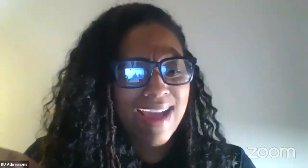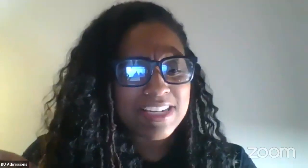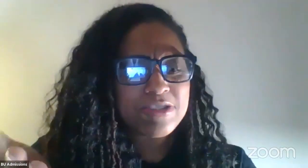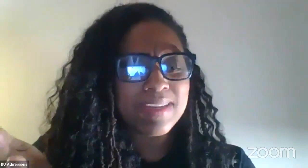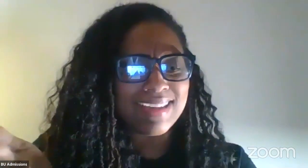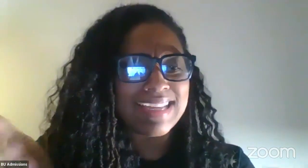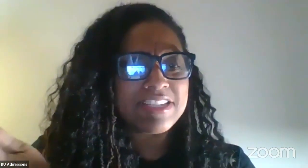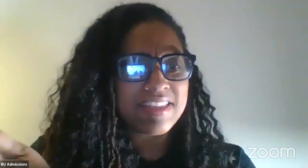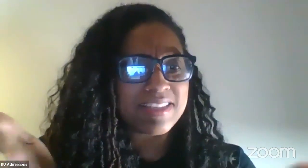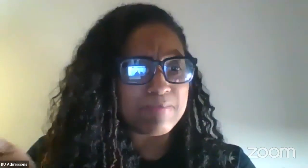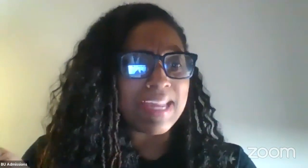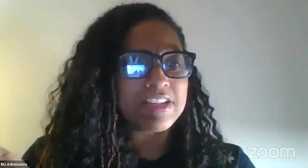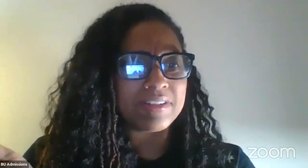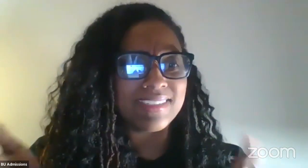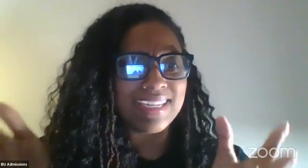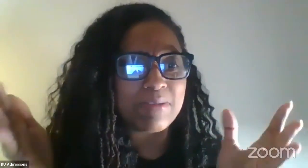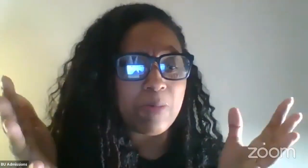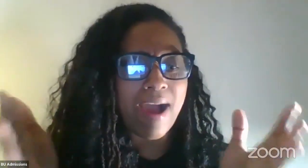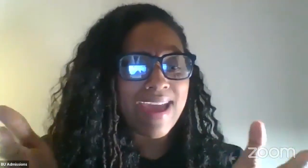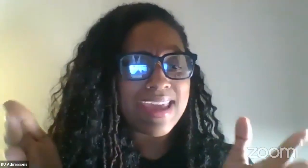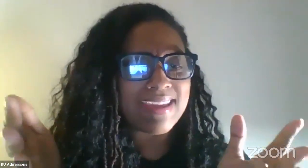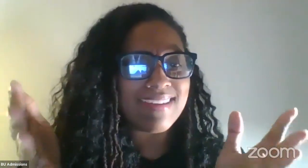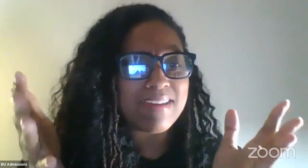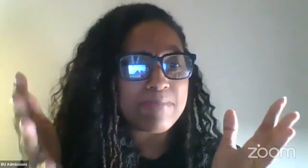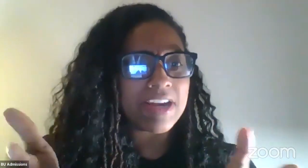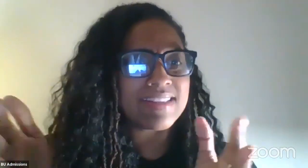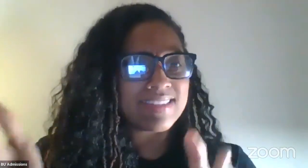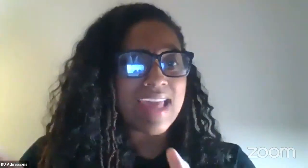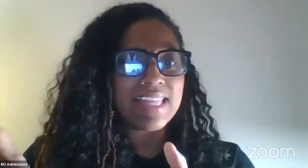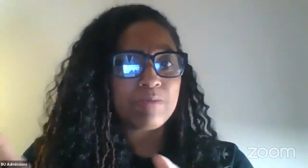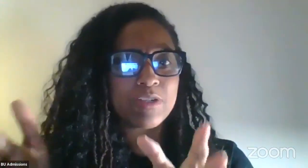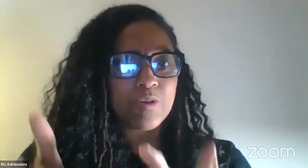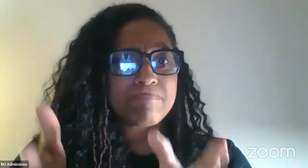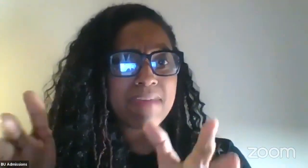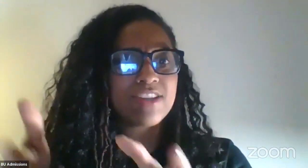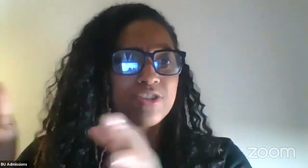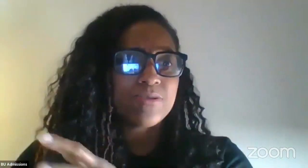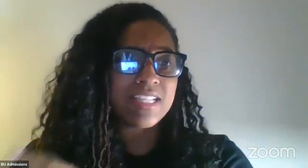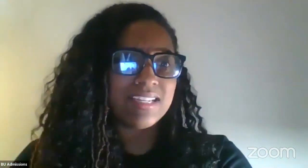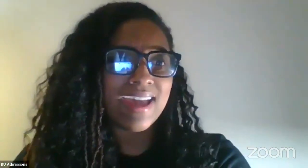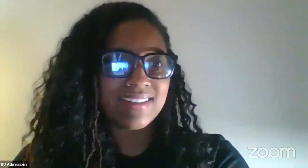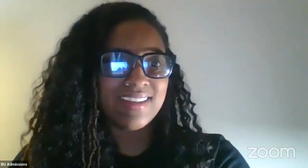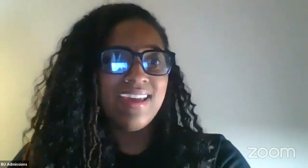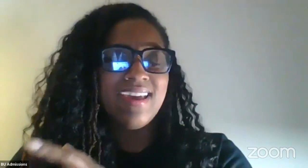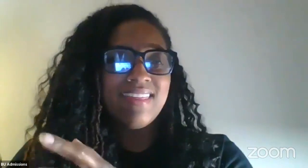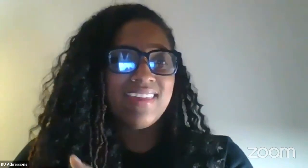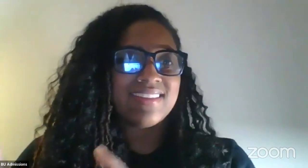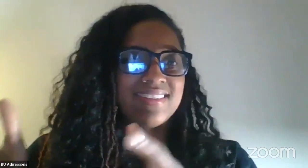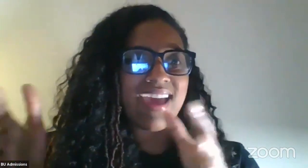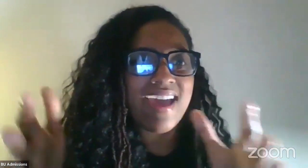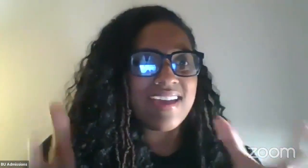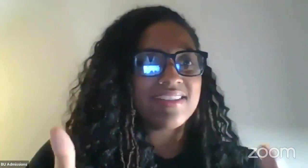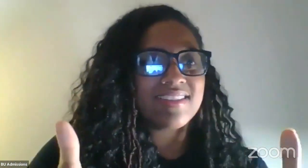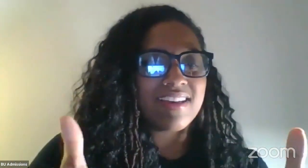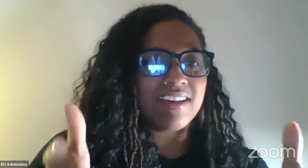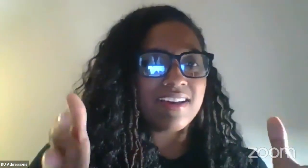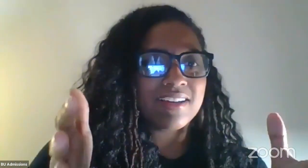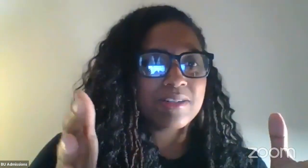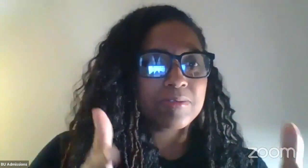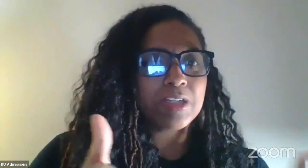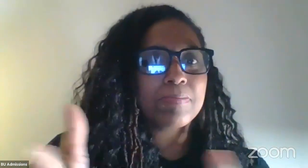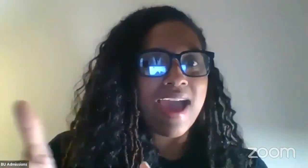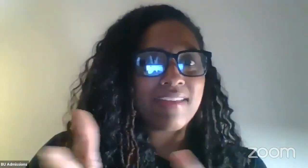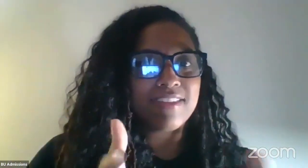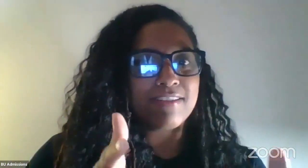First off, how did you get into this major? Like, why American Sign Language? What made you select this as